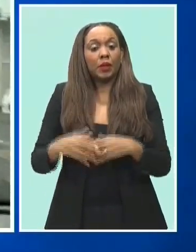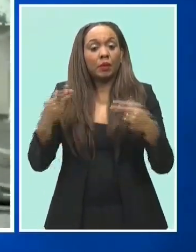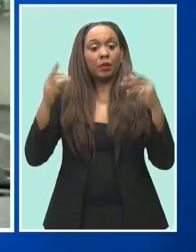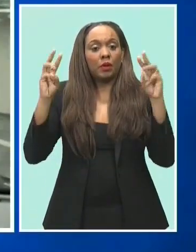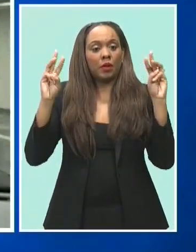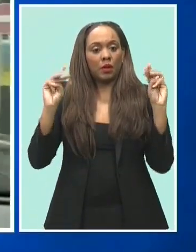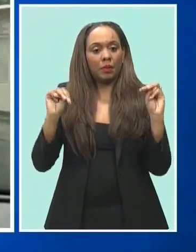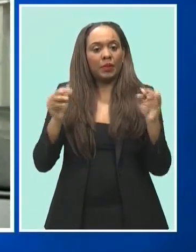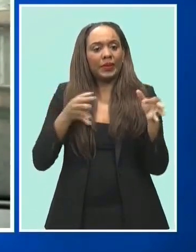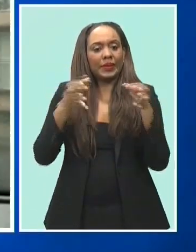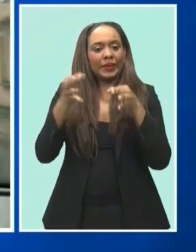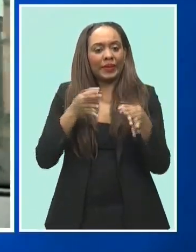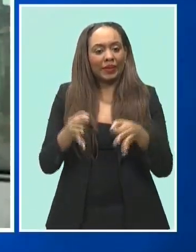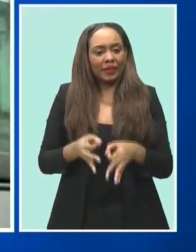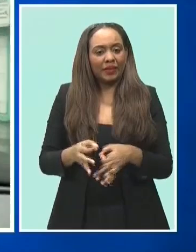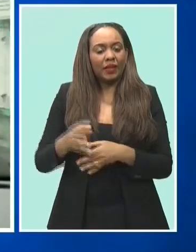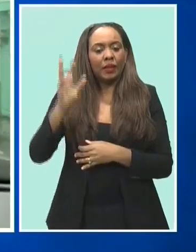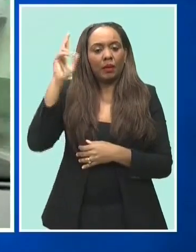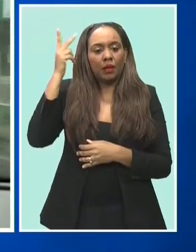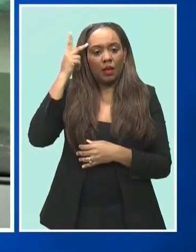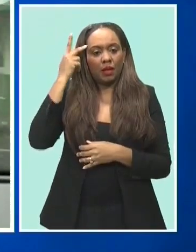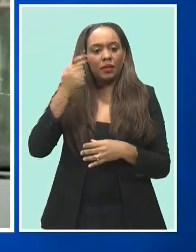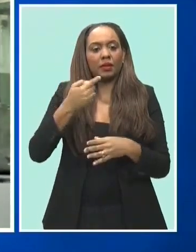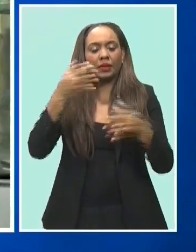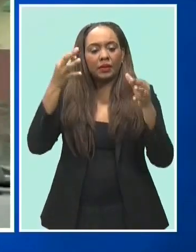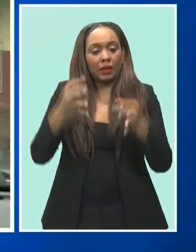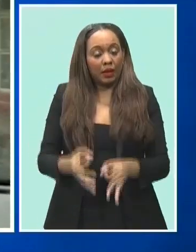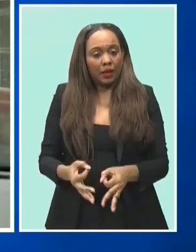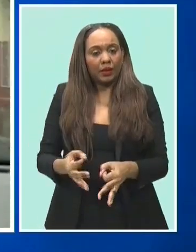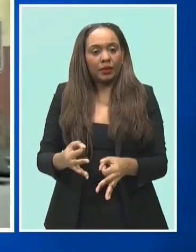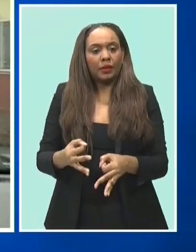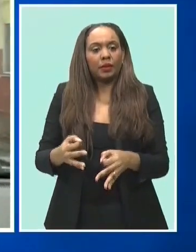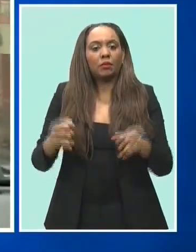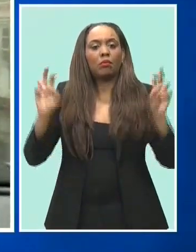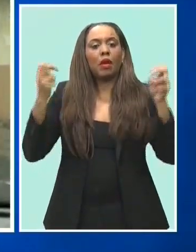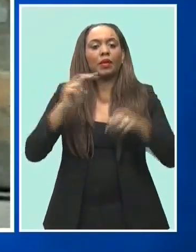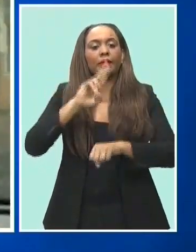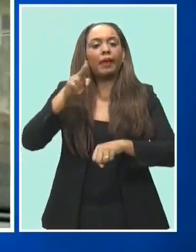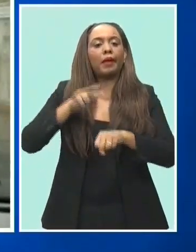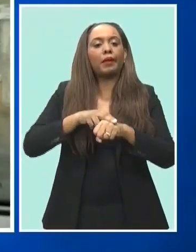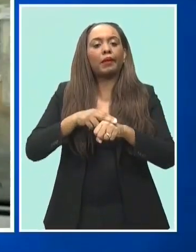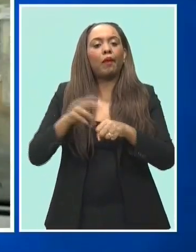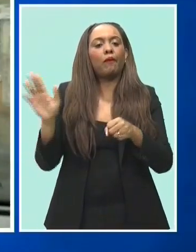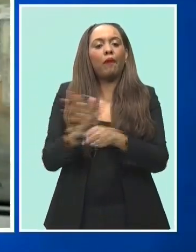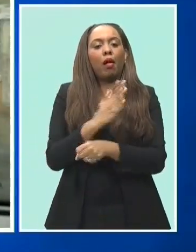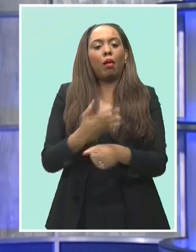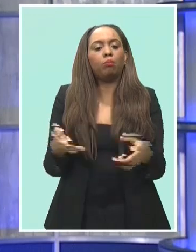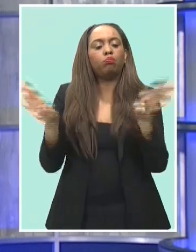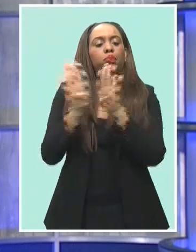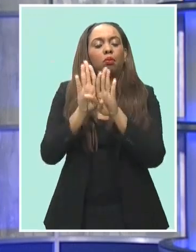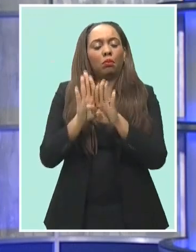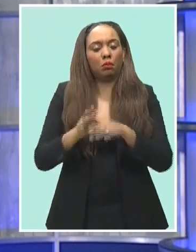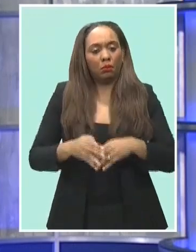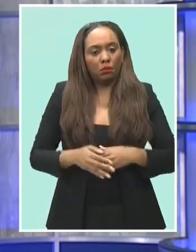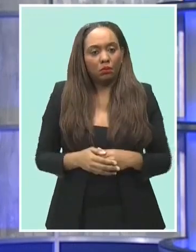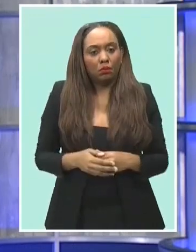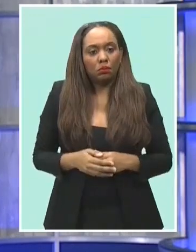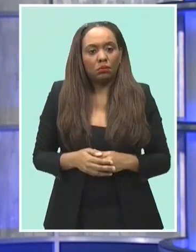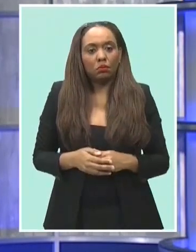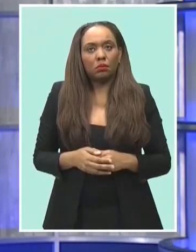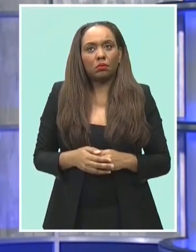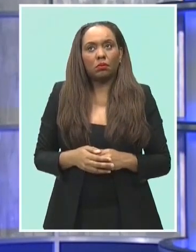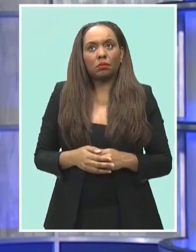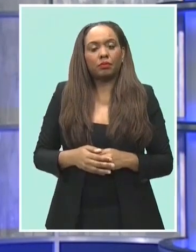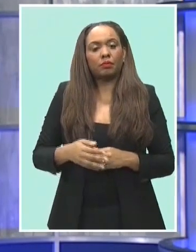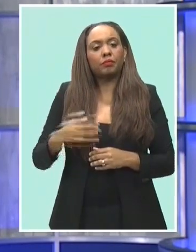Minister Roosevelt Skerritt explained that as a result, Cabinet decided a national shutdown was the best option. We